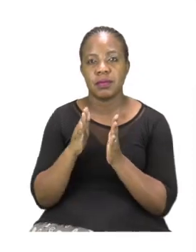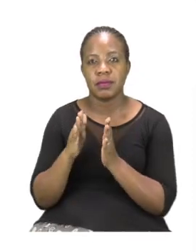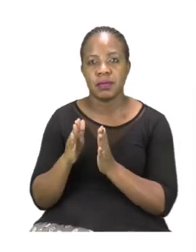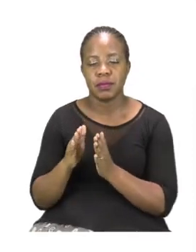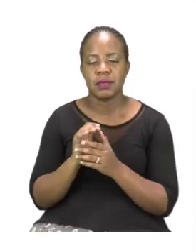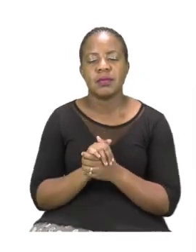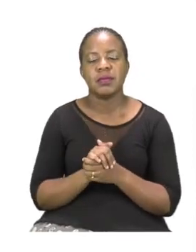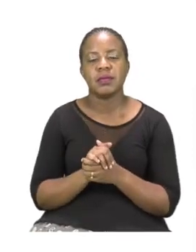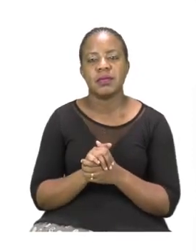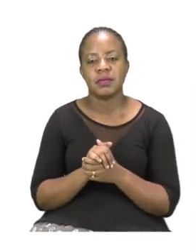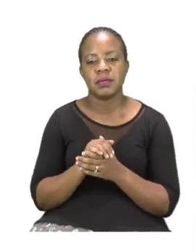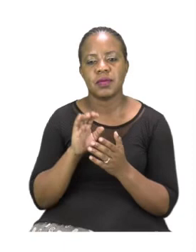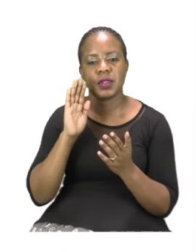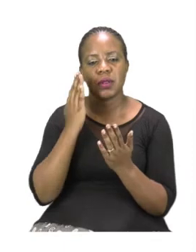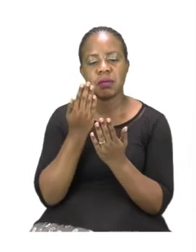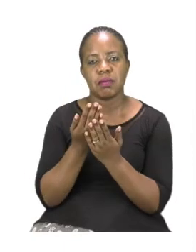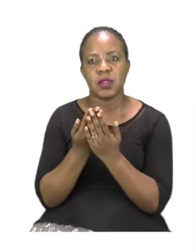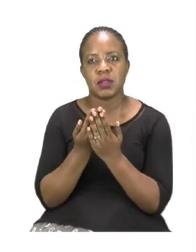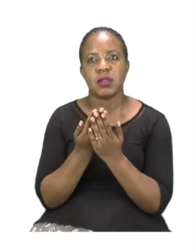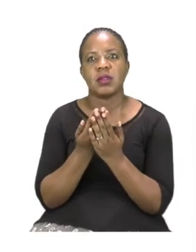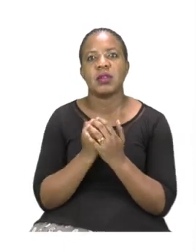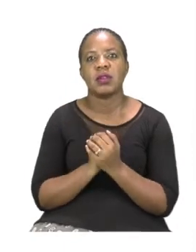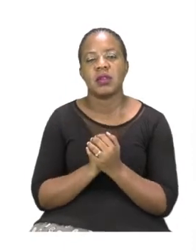and an ink bottle.